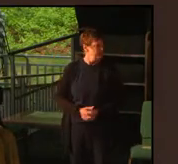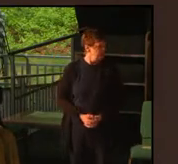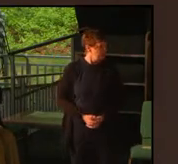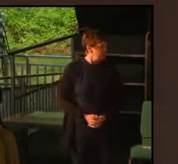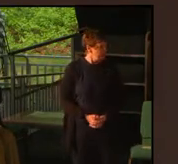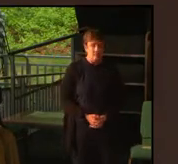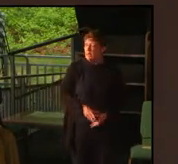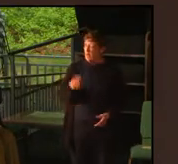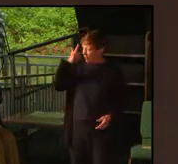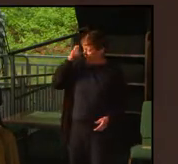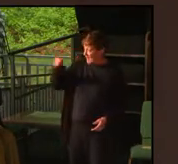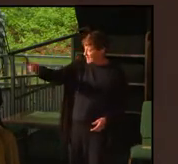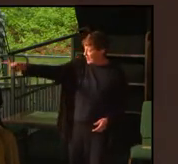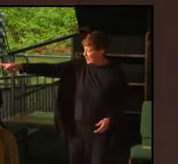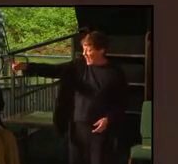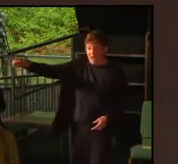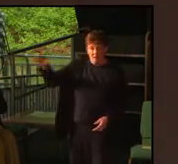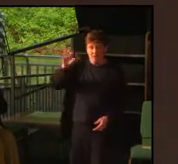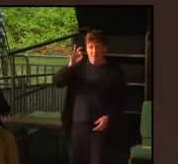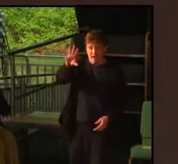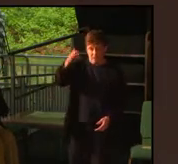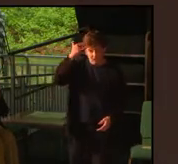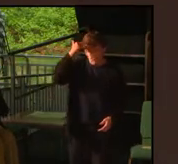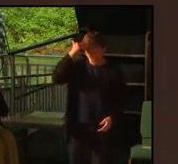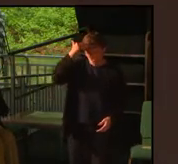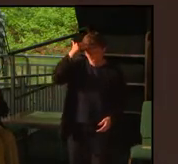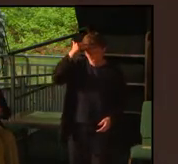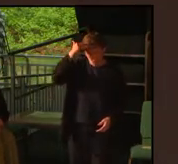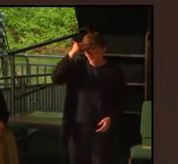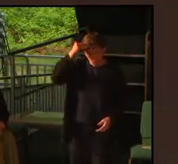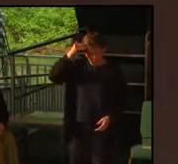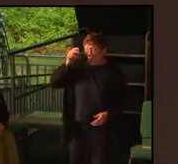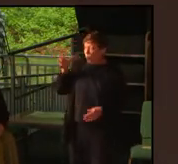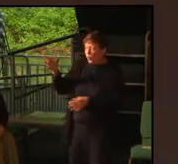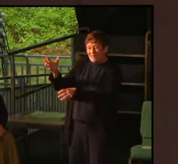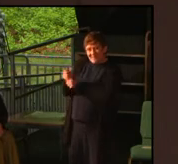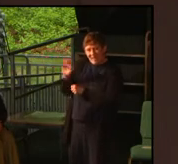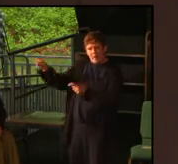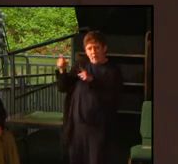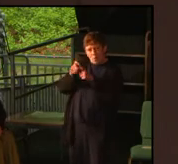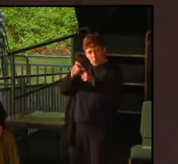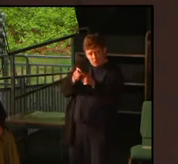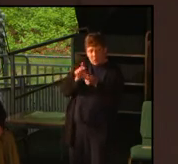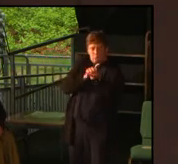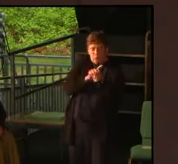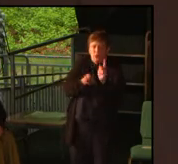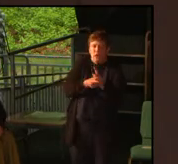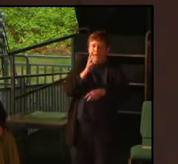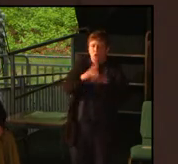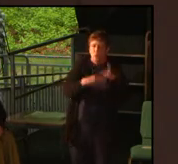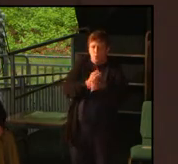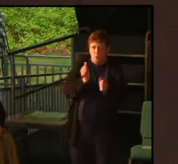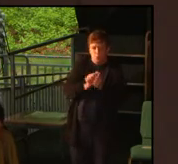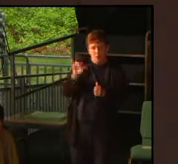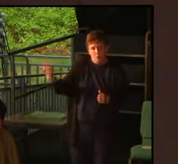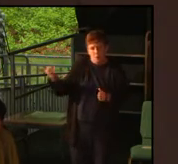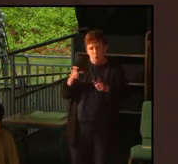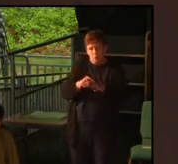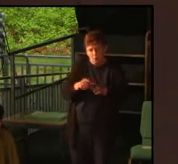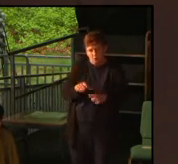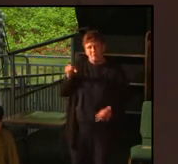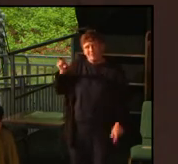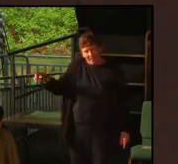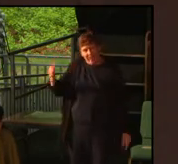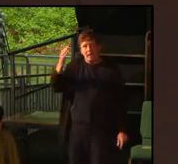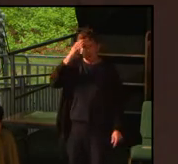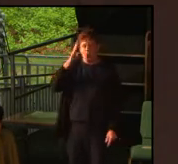Because they know that we will take their words and shape the world with them. Because they know that Bristol is